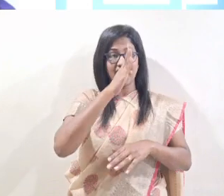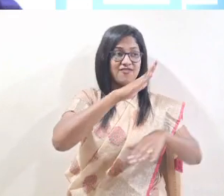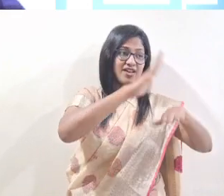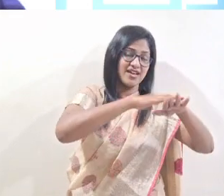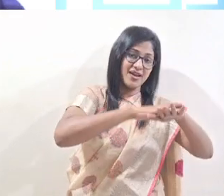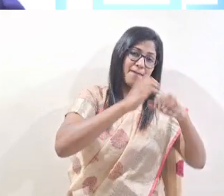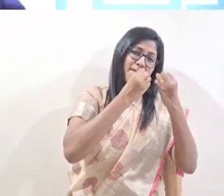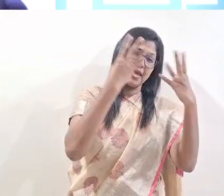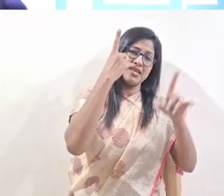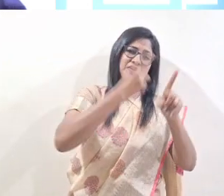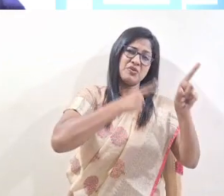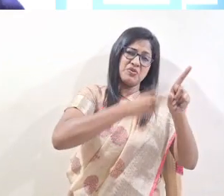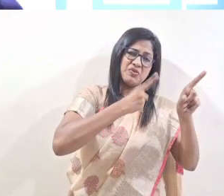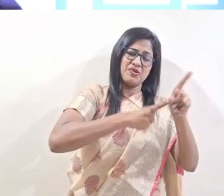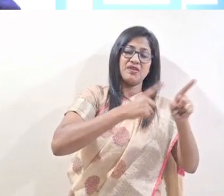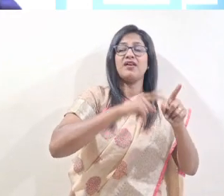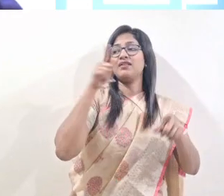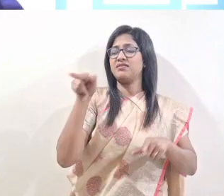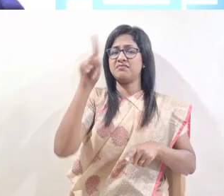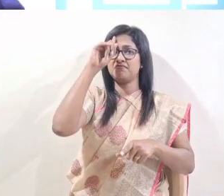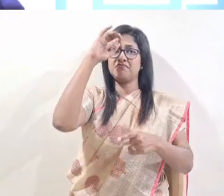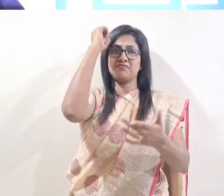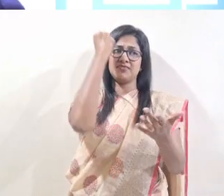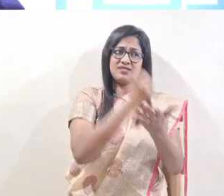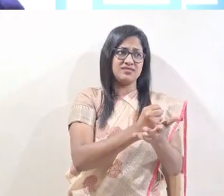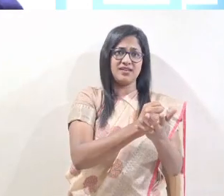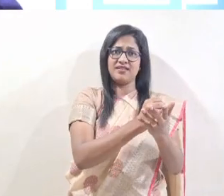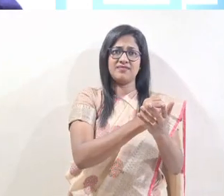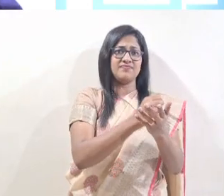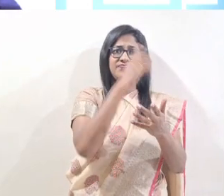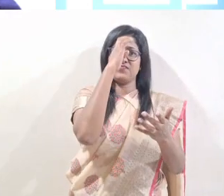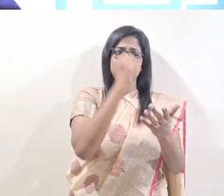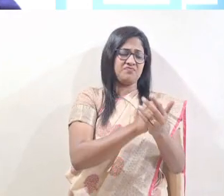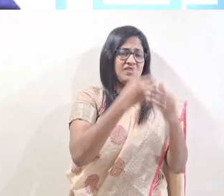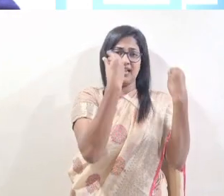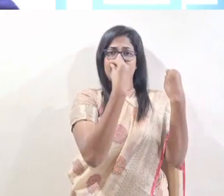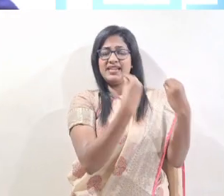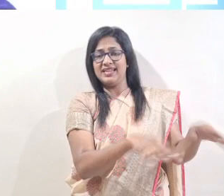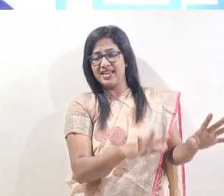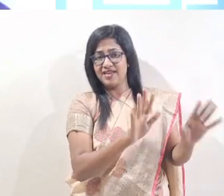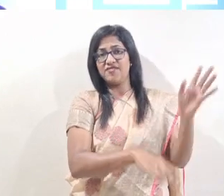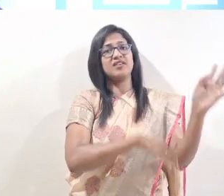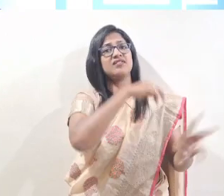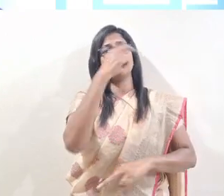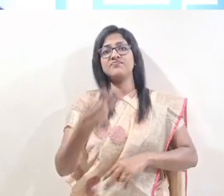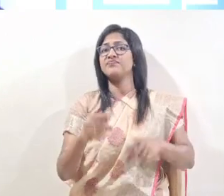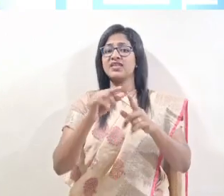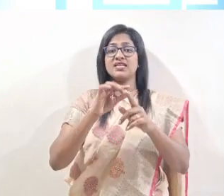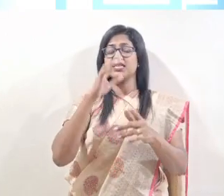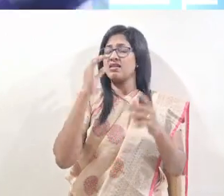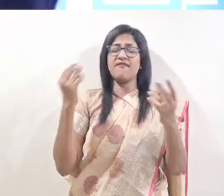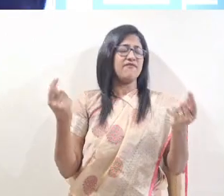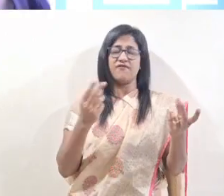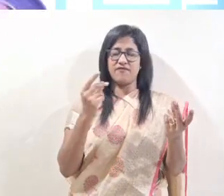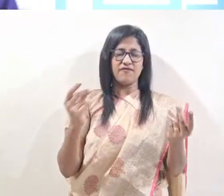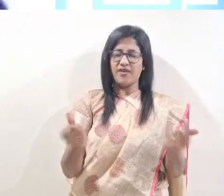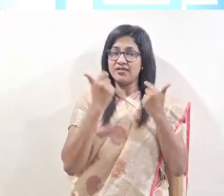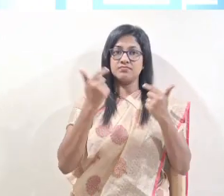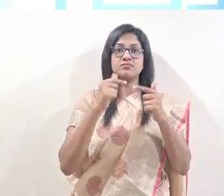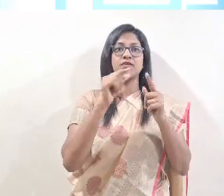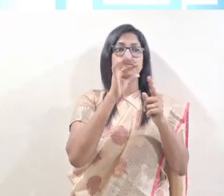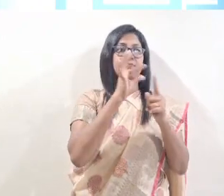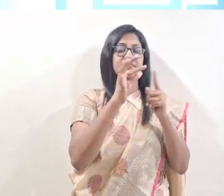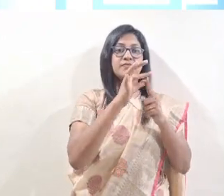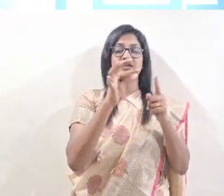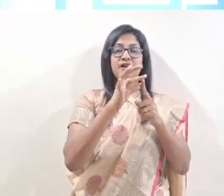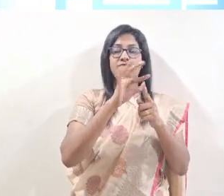years, and then he decided to leave one day and jump into the private sector. It was sudden, I guess. I have heard it was suddenly he's moved out of the